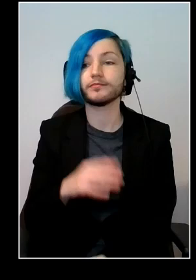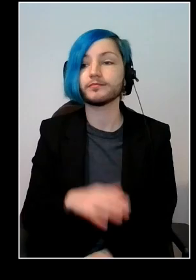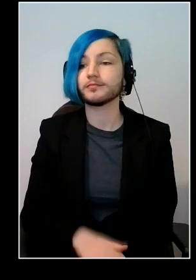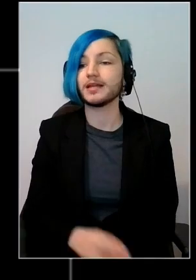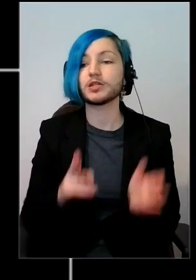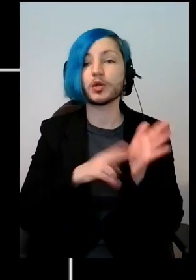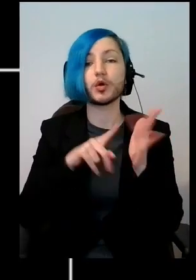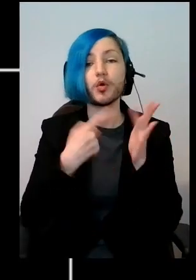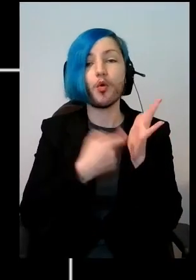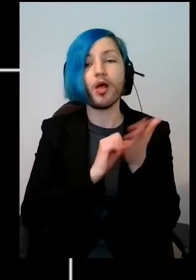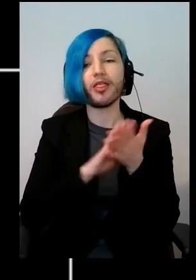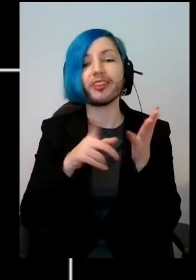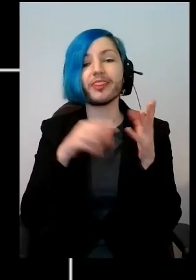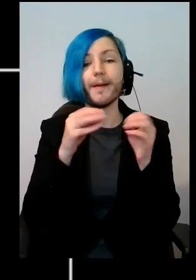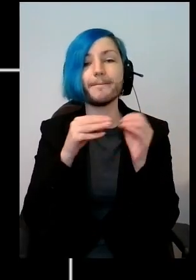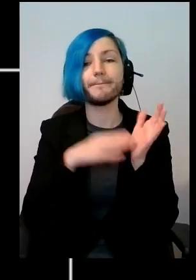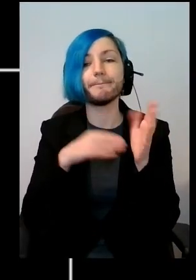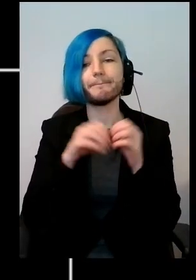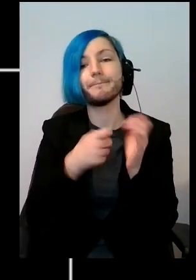Water.